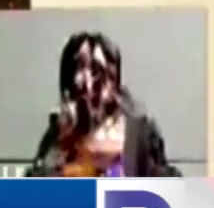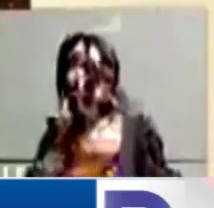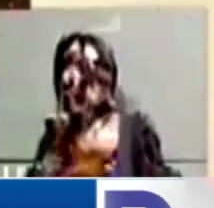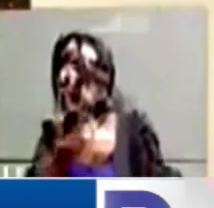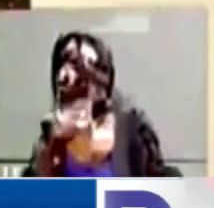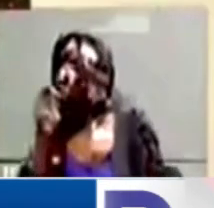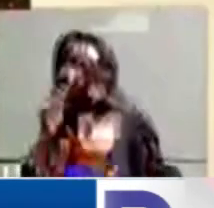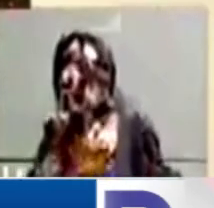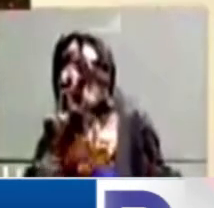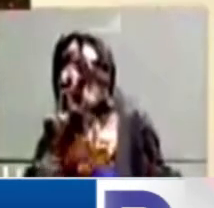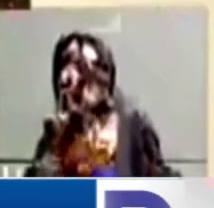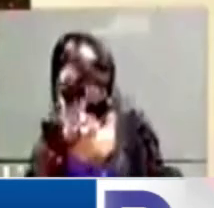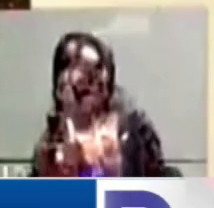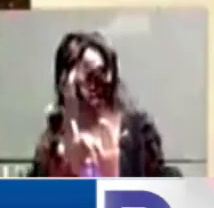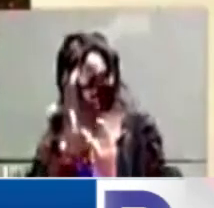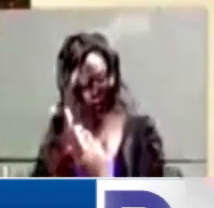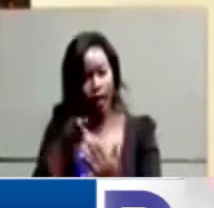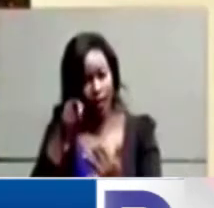any outbound